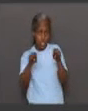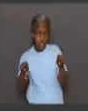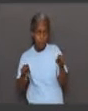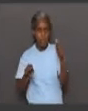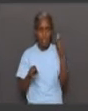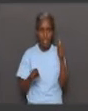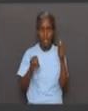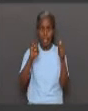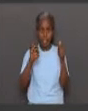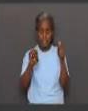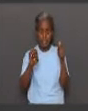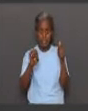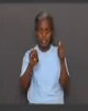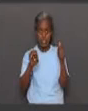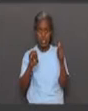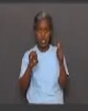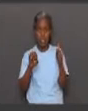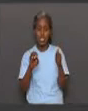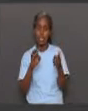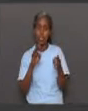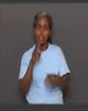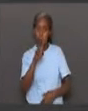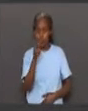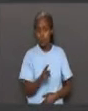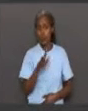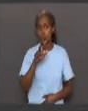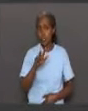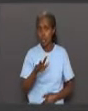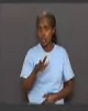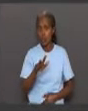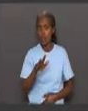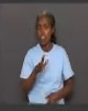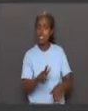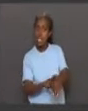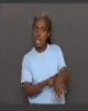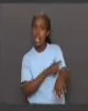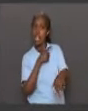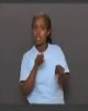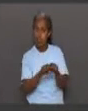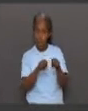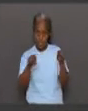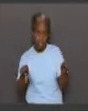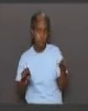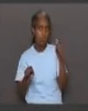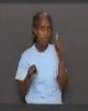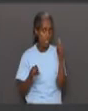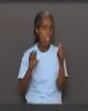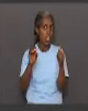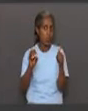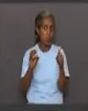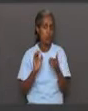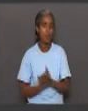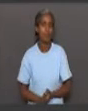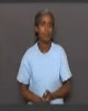Segment AE is 2/3 of the length of segment